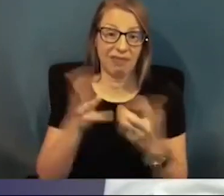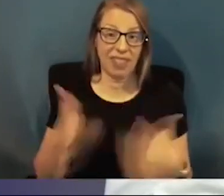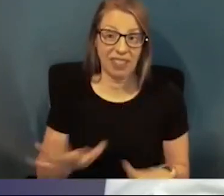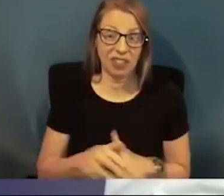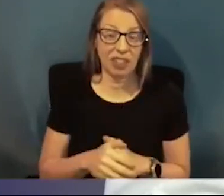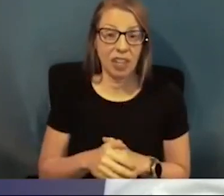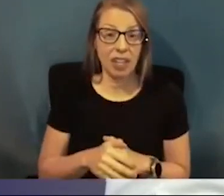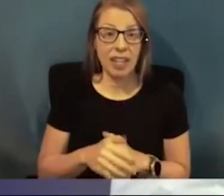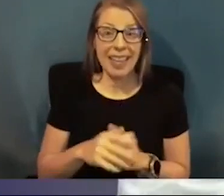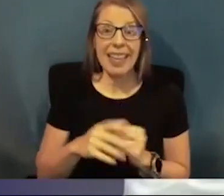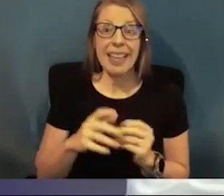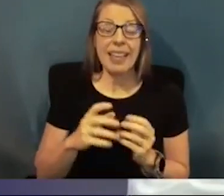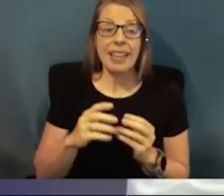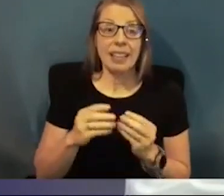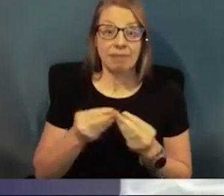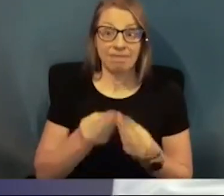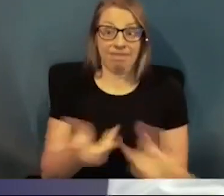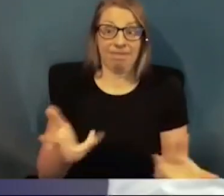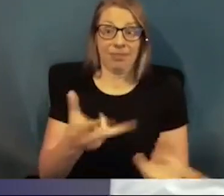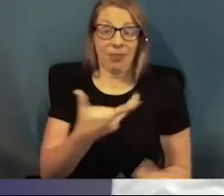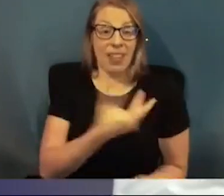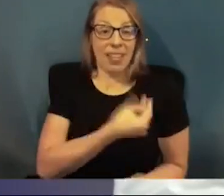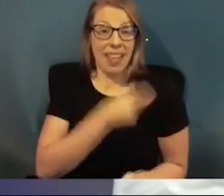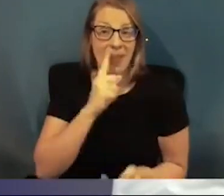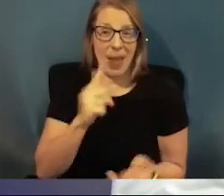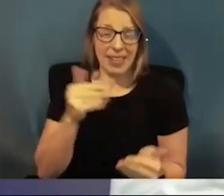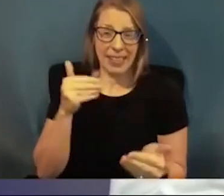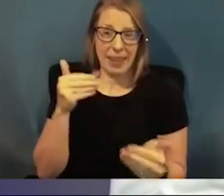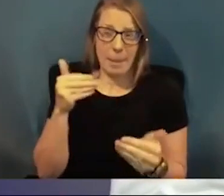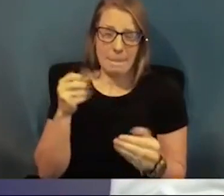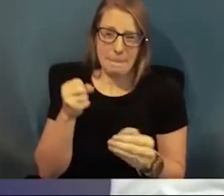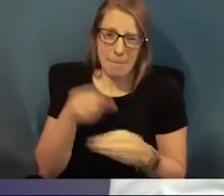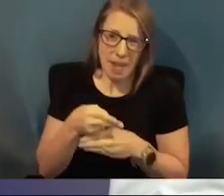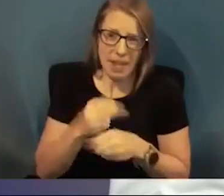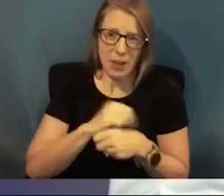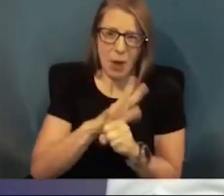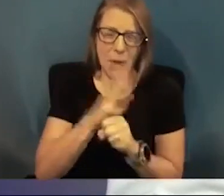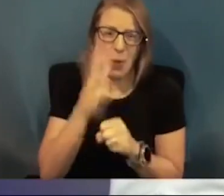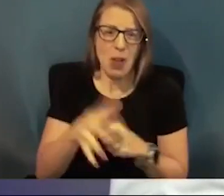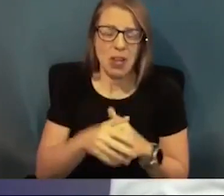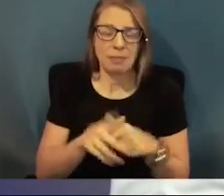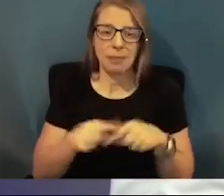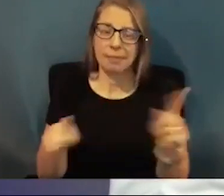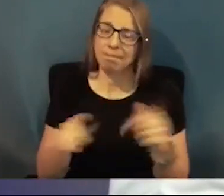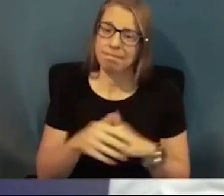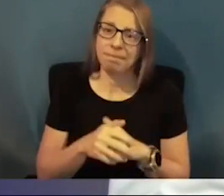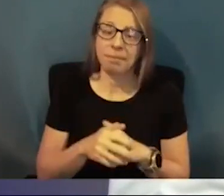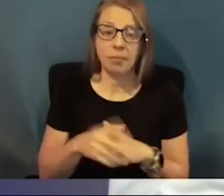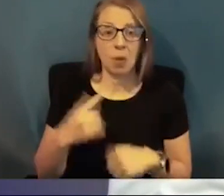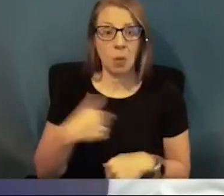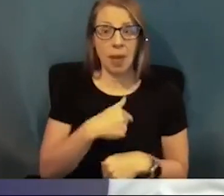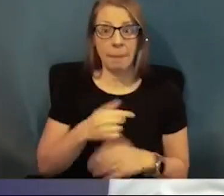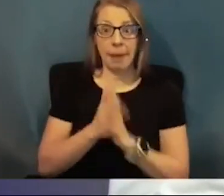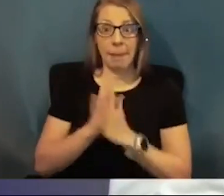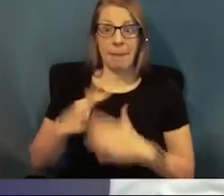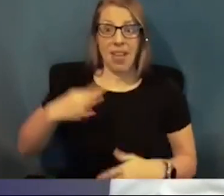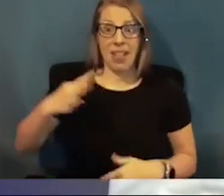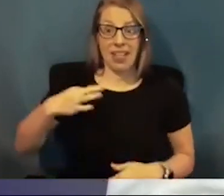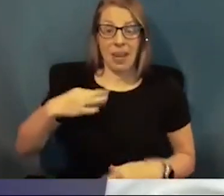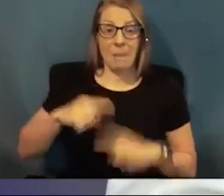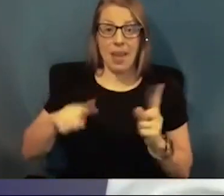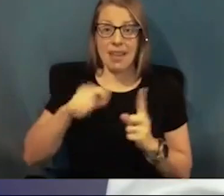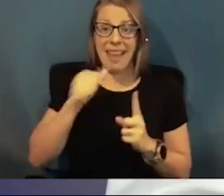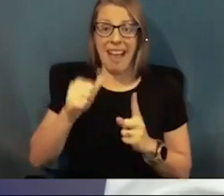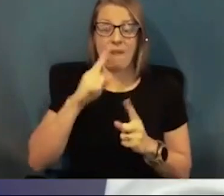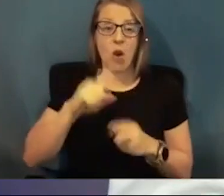it. And I was telling my staff we're going to transition to Global Care Force, and we'll be volunteering, but it won't be so much for COVID.